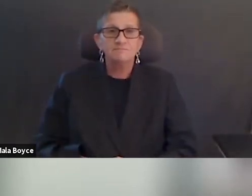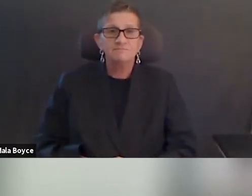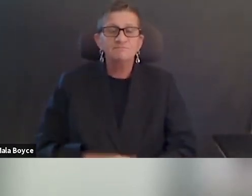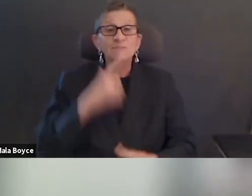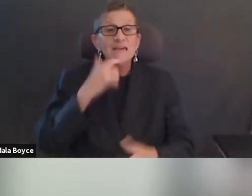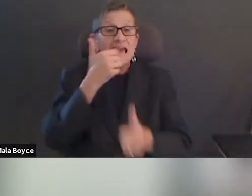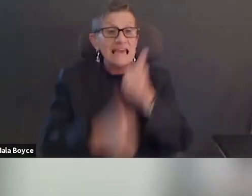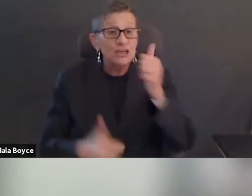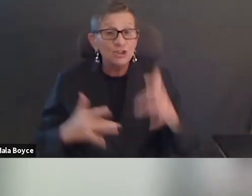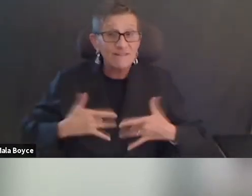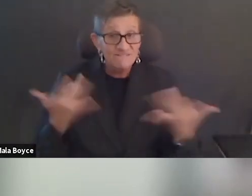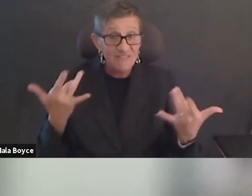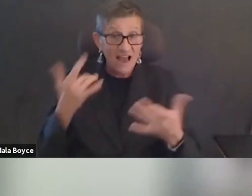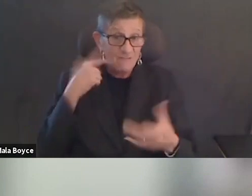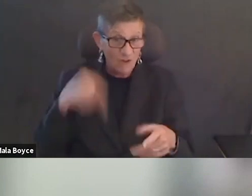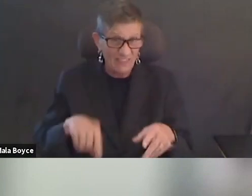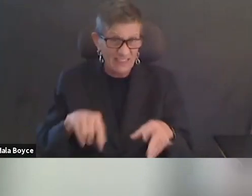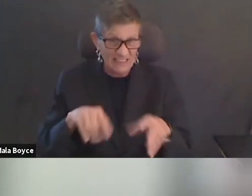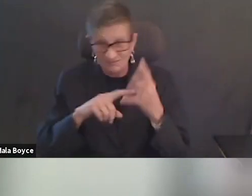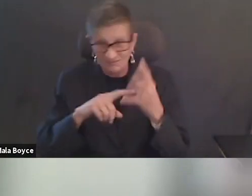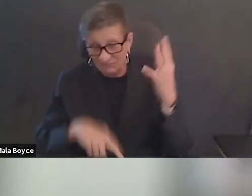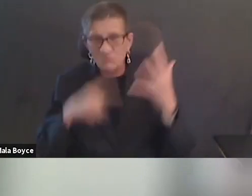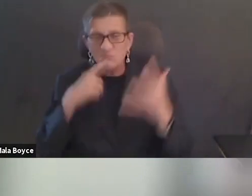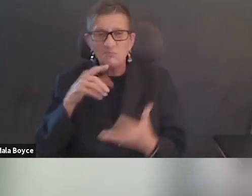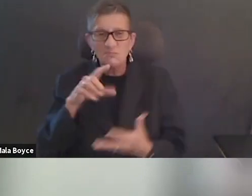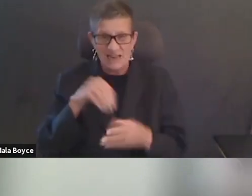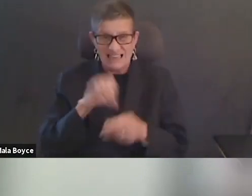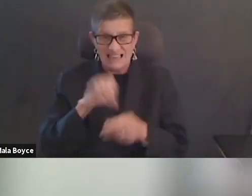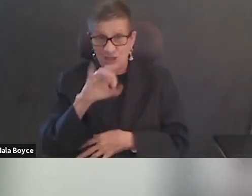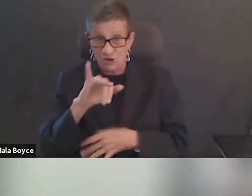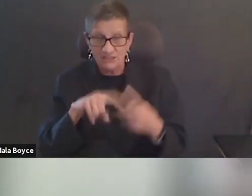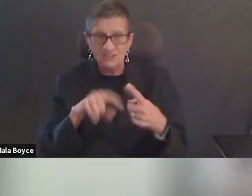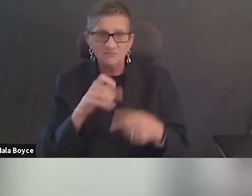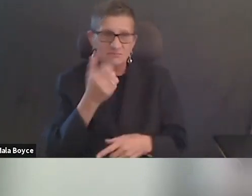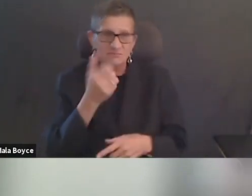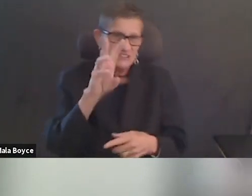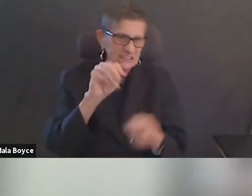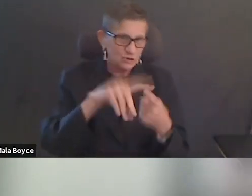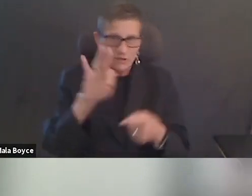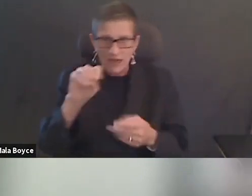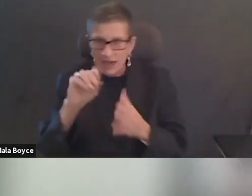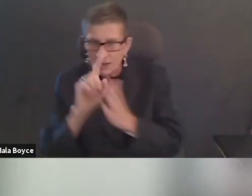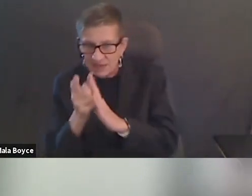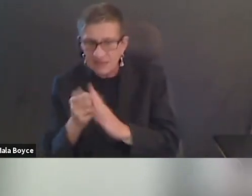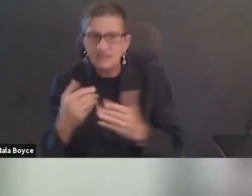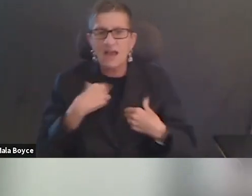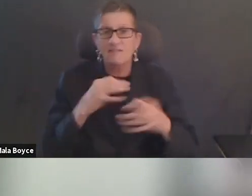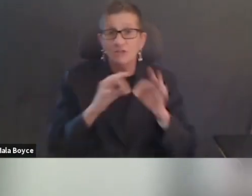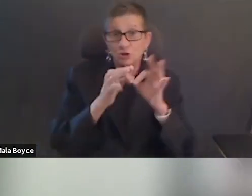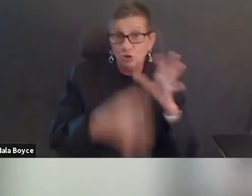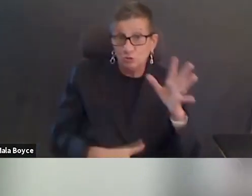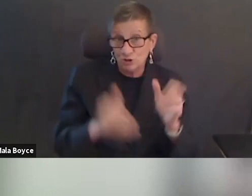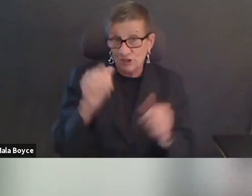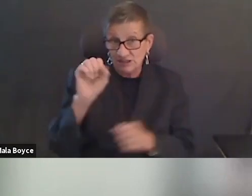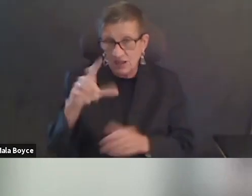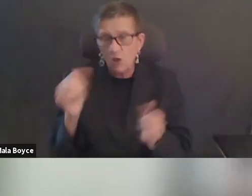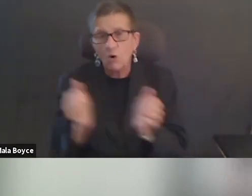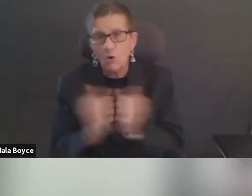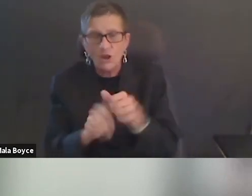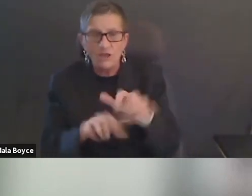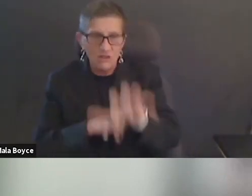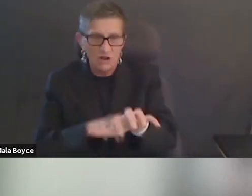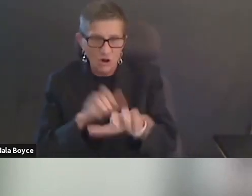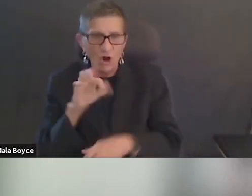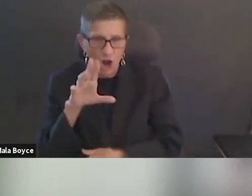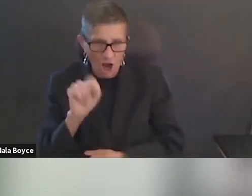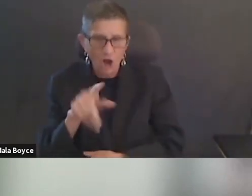Each event in the series is between 60 and 90 minutes and has ASL English interpreting and CART captioning. You'll see an interpreter on screen today